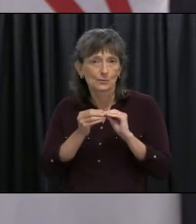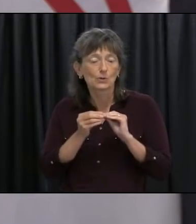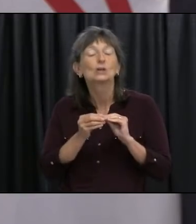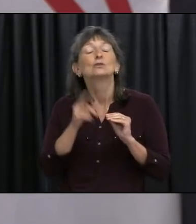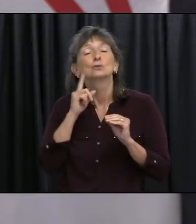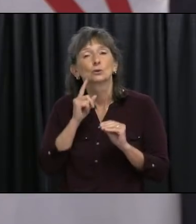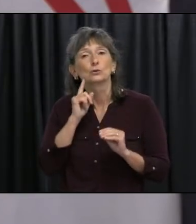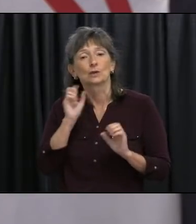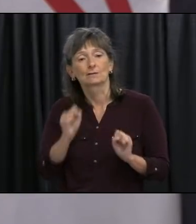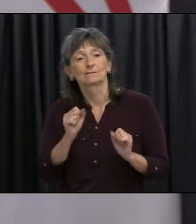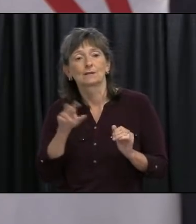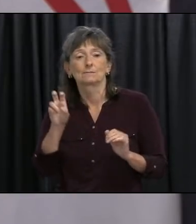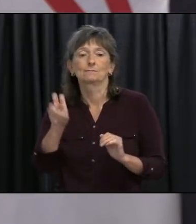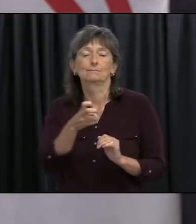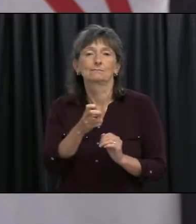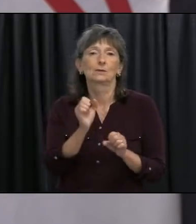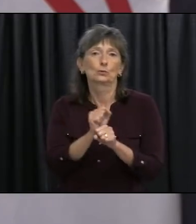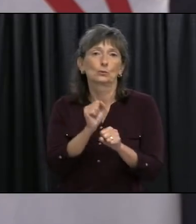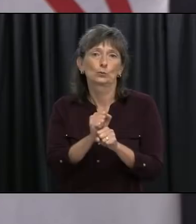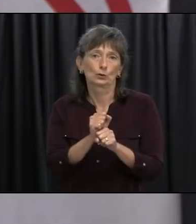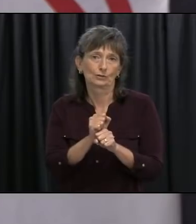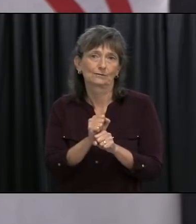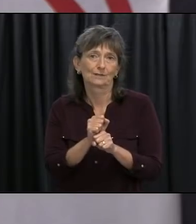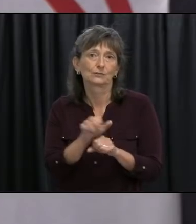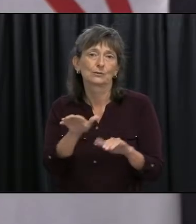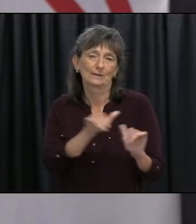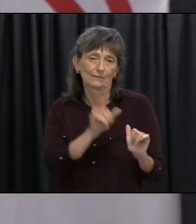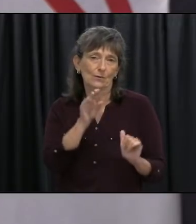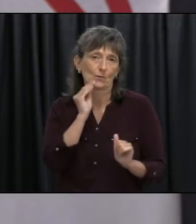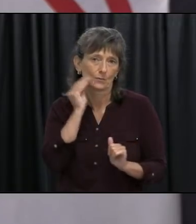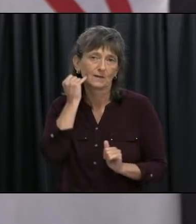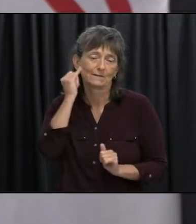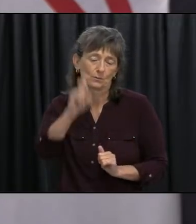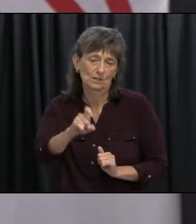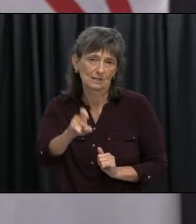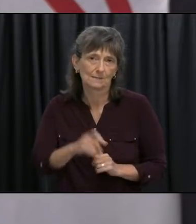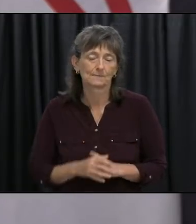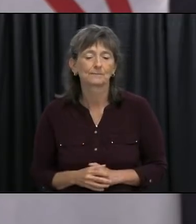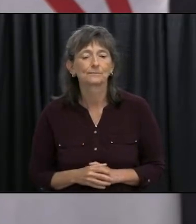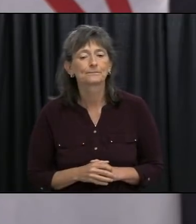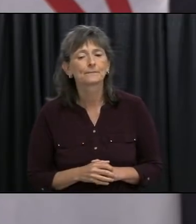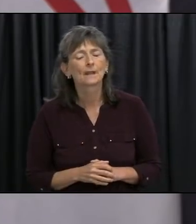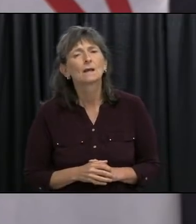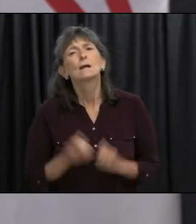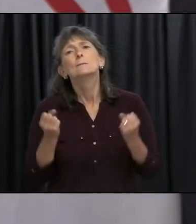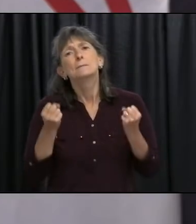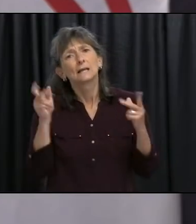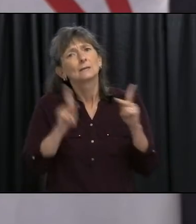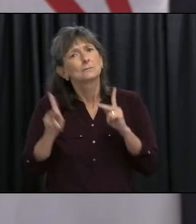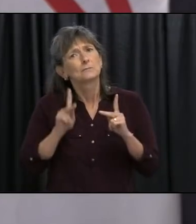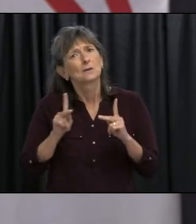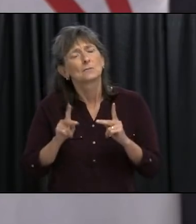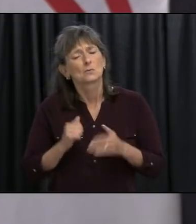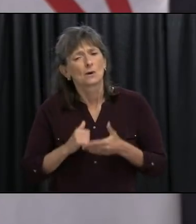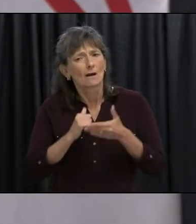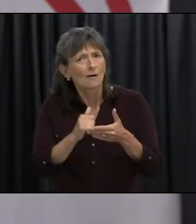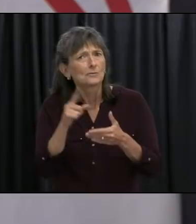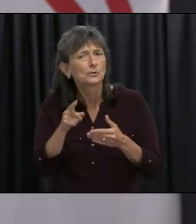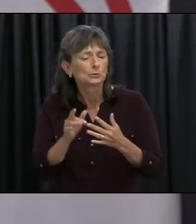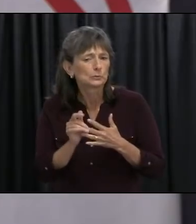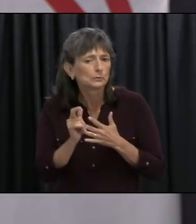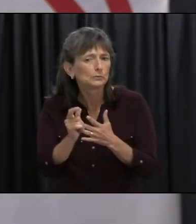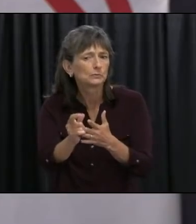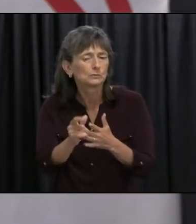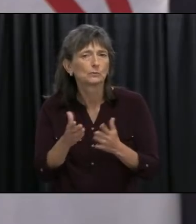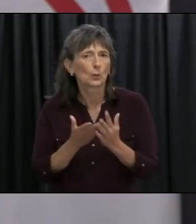1-888-709-7090. Now, there's a lot of great work being done to support and guide you through this pandemic. We've come a long way in a short period